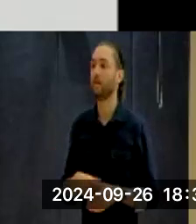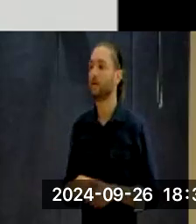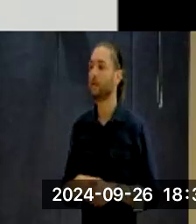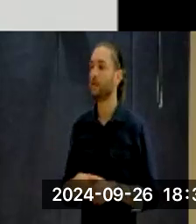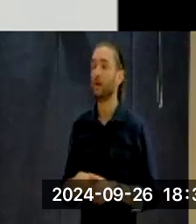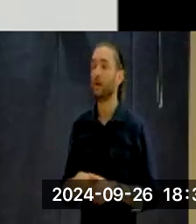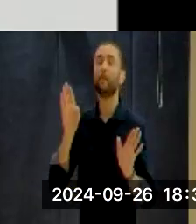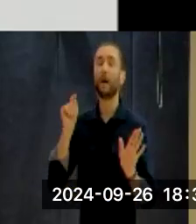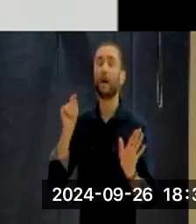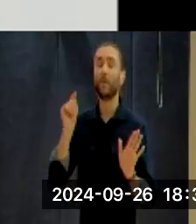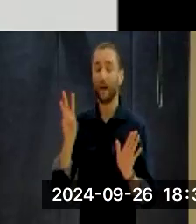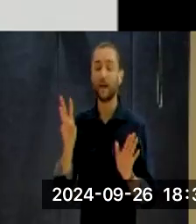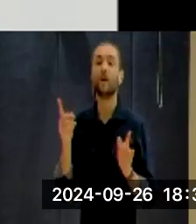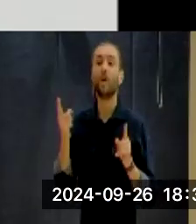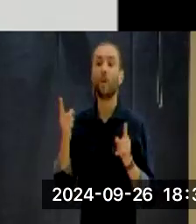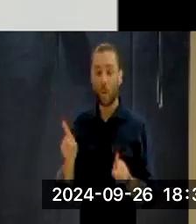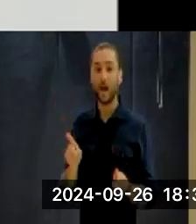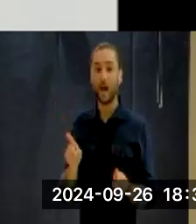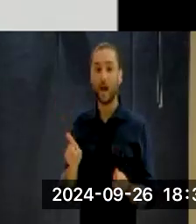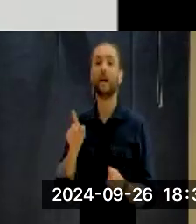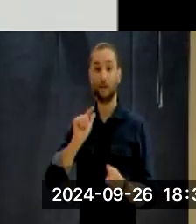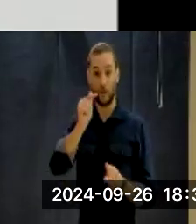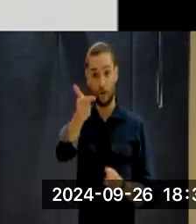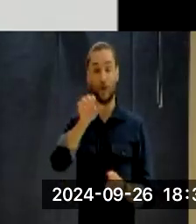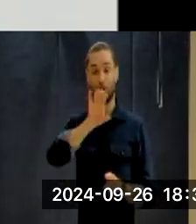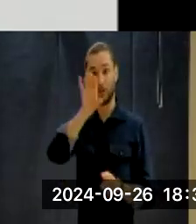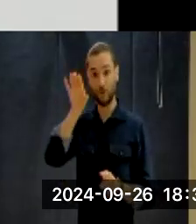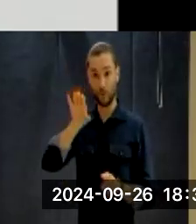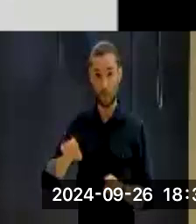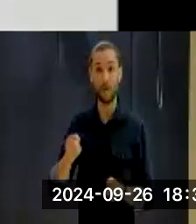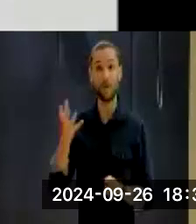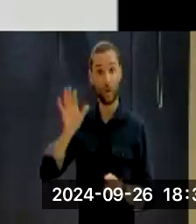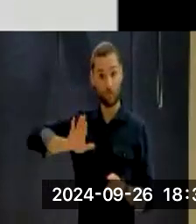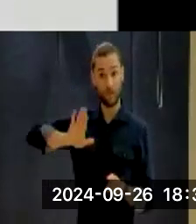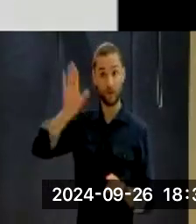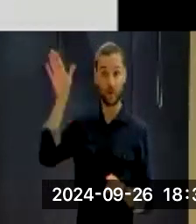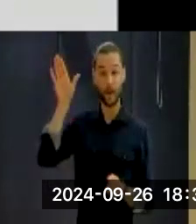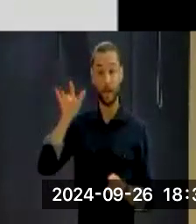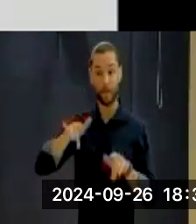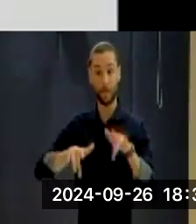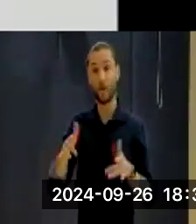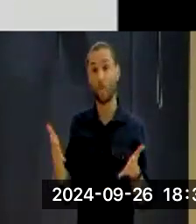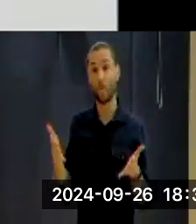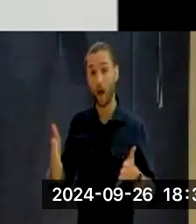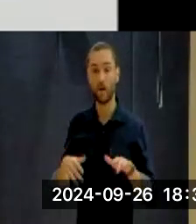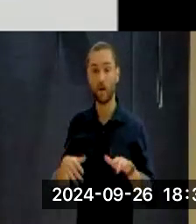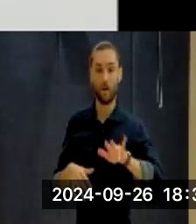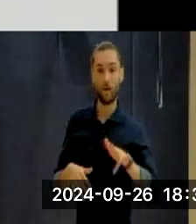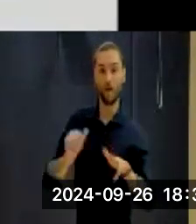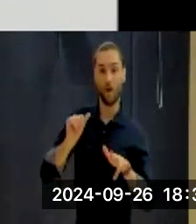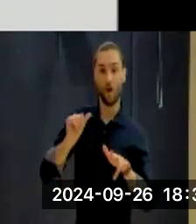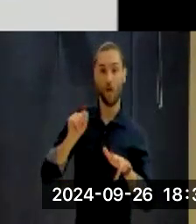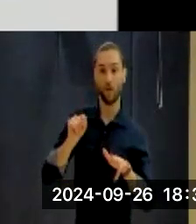By the way, when you get to Zoom comments, if anyone wants to raise their hand, the key command is Alt-Y on